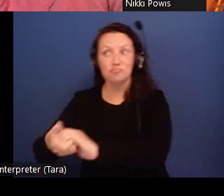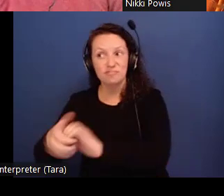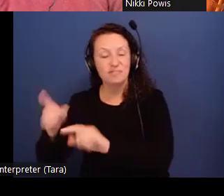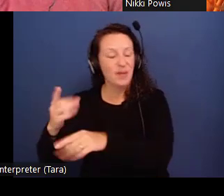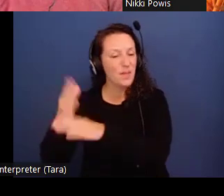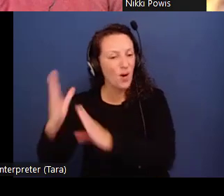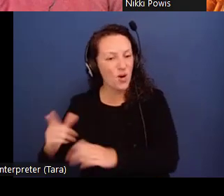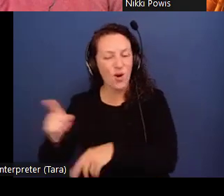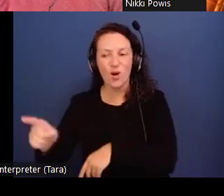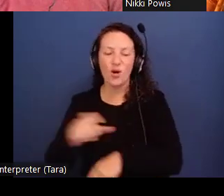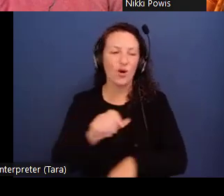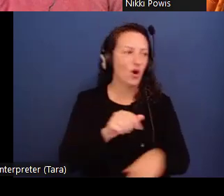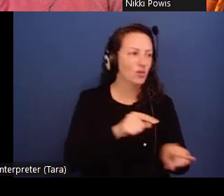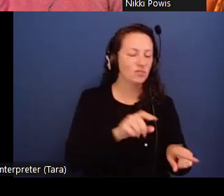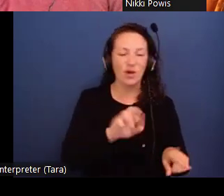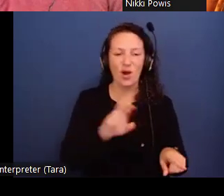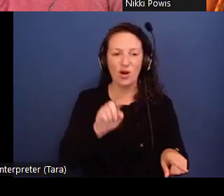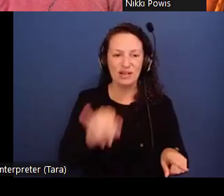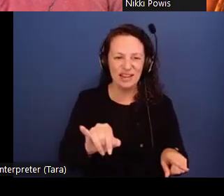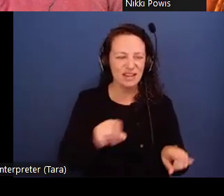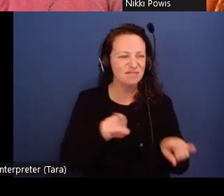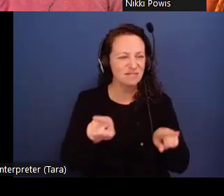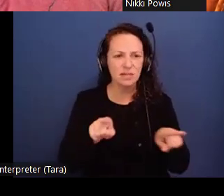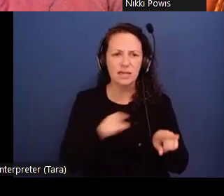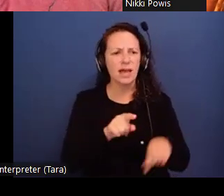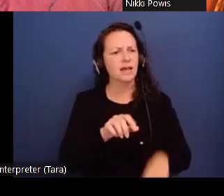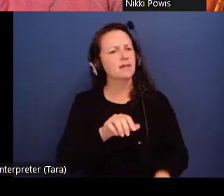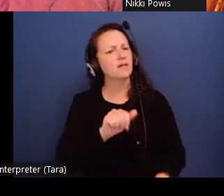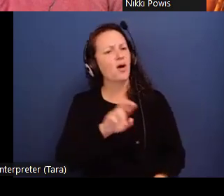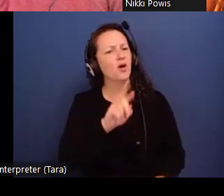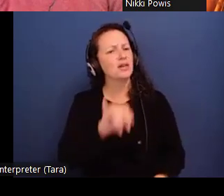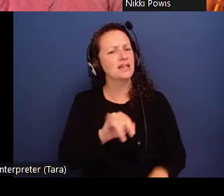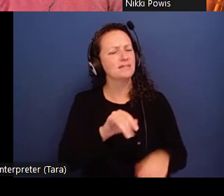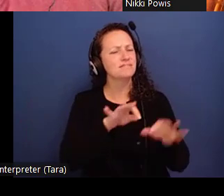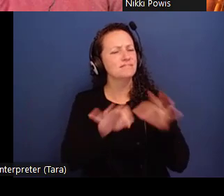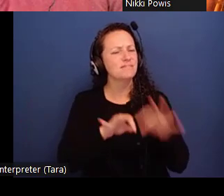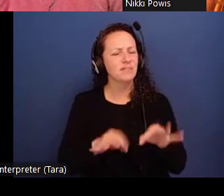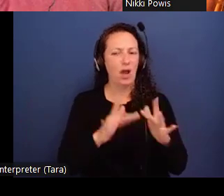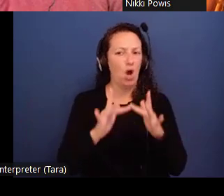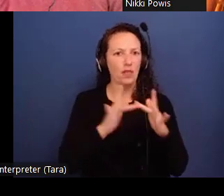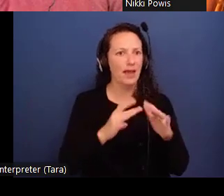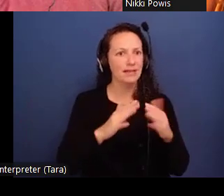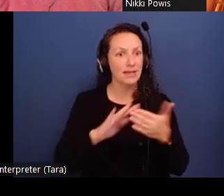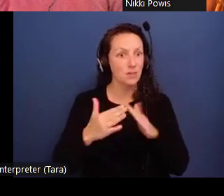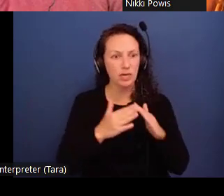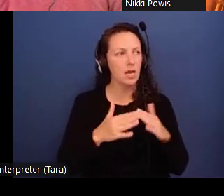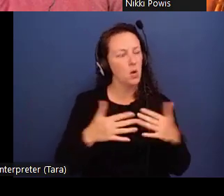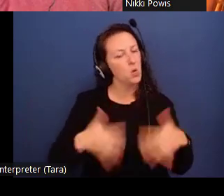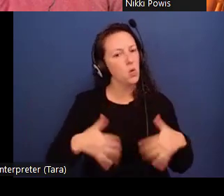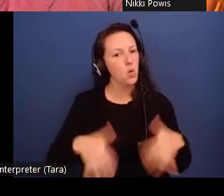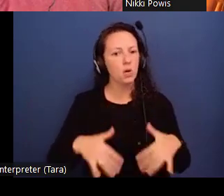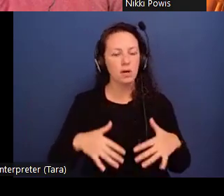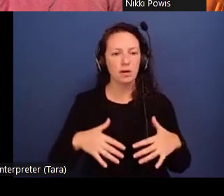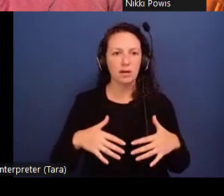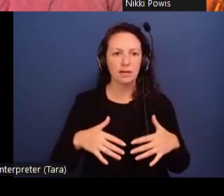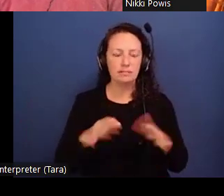Aarti. And certainly those communities, like Aarti described with their online community, is something that we found is so